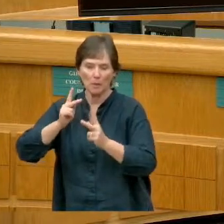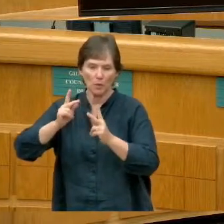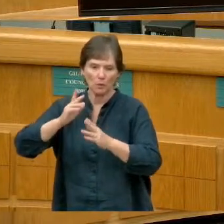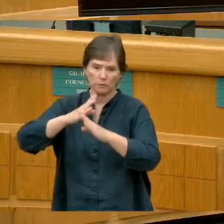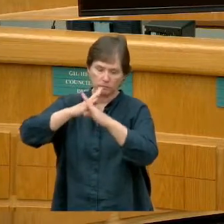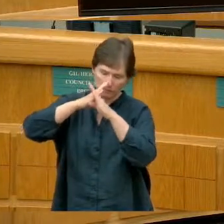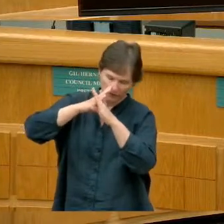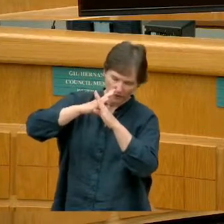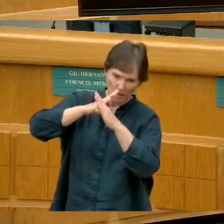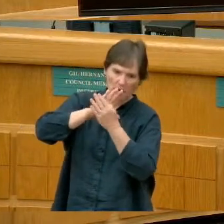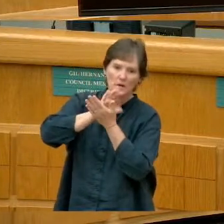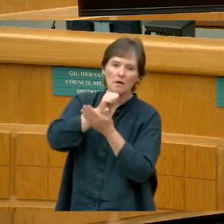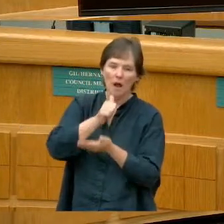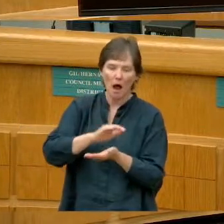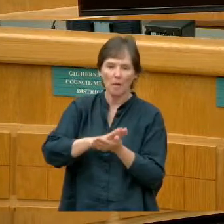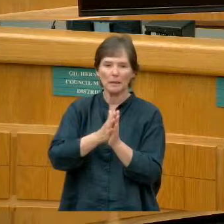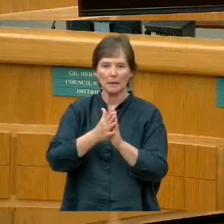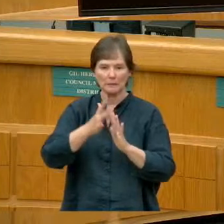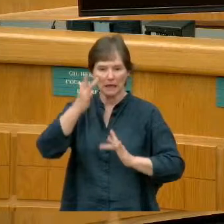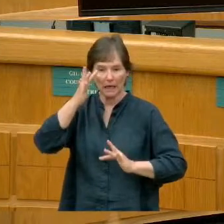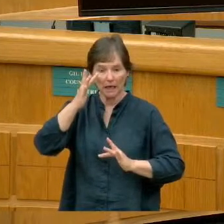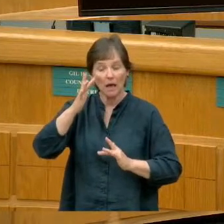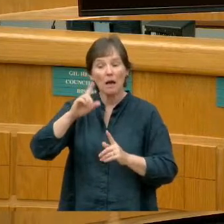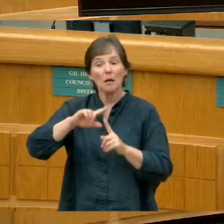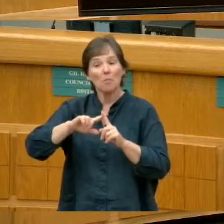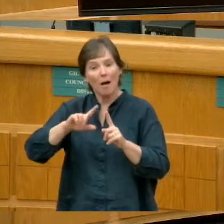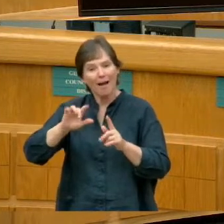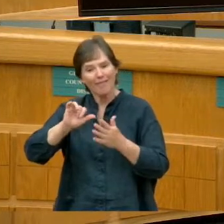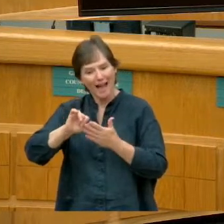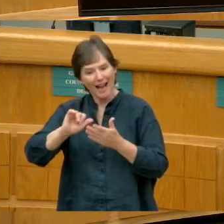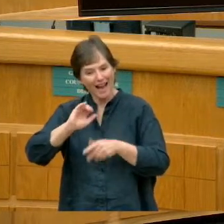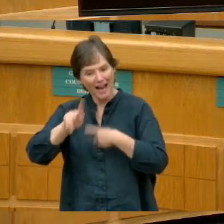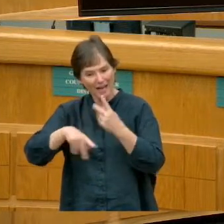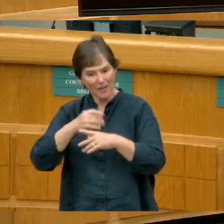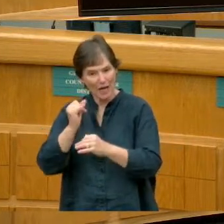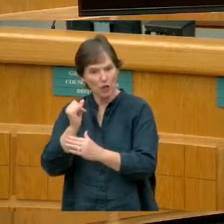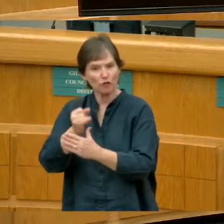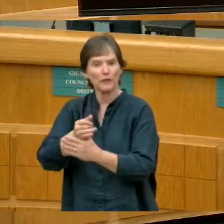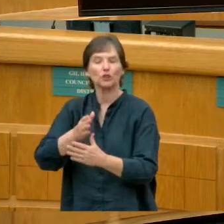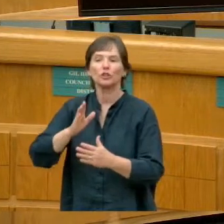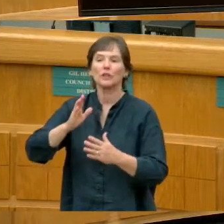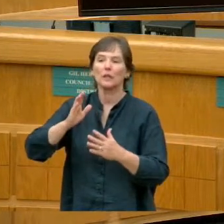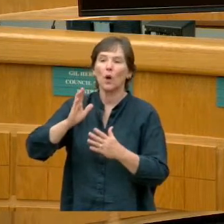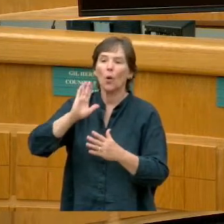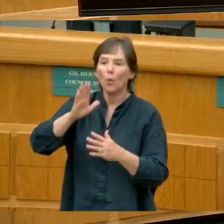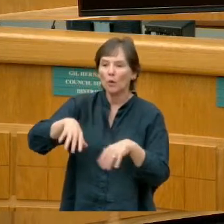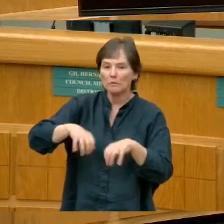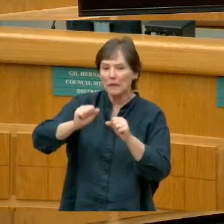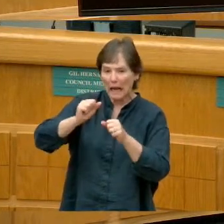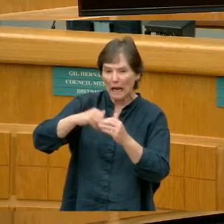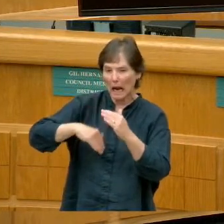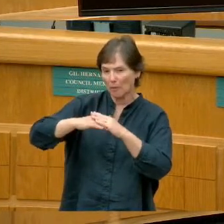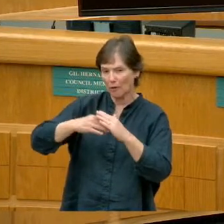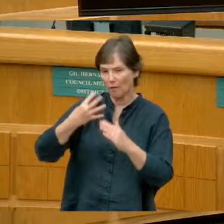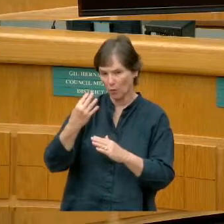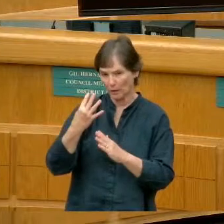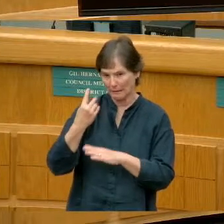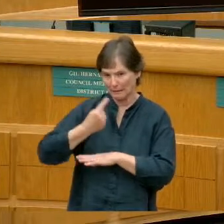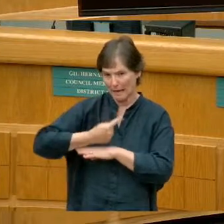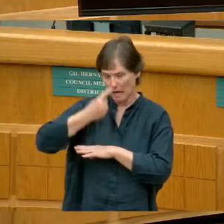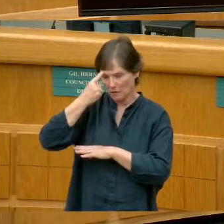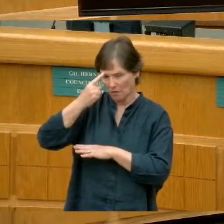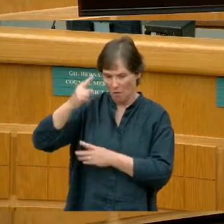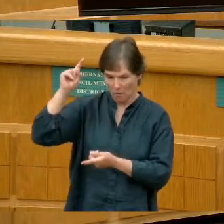about 12 to 14 days to see an impact on numbers. And so we're hopeful that those will have an impact